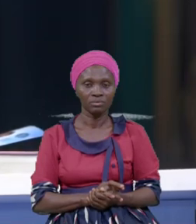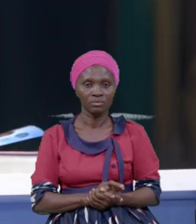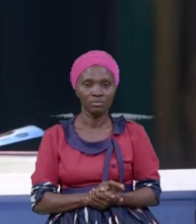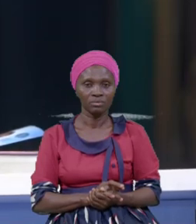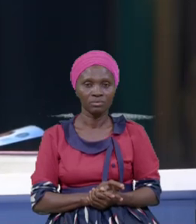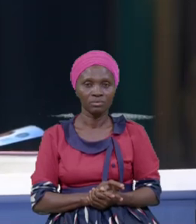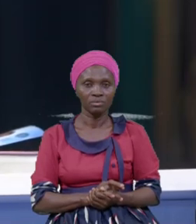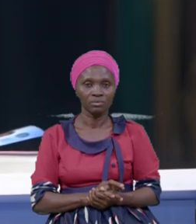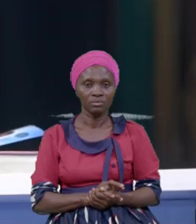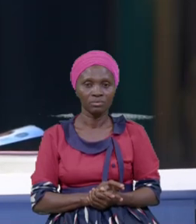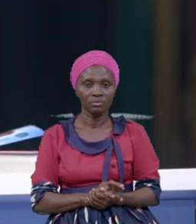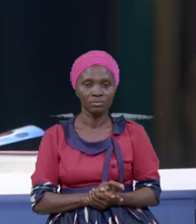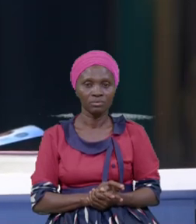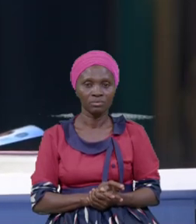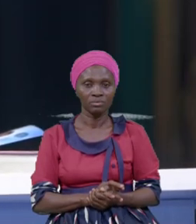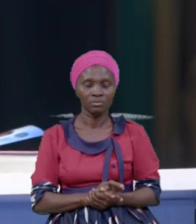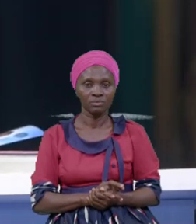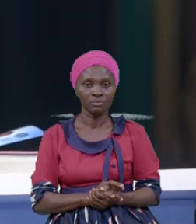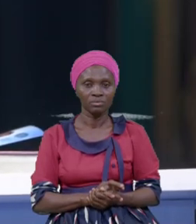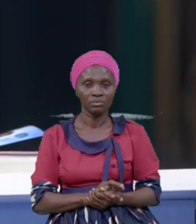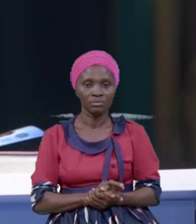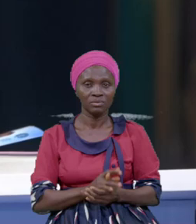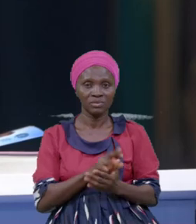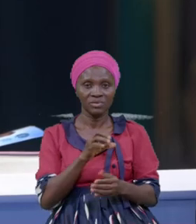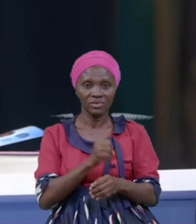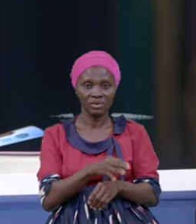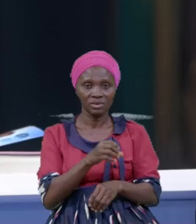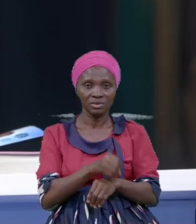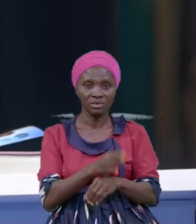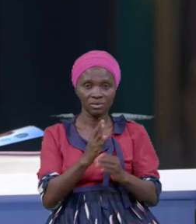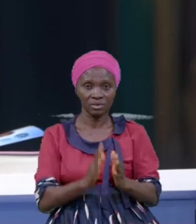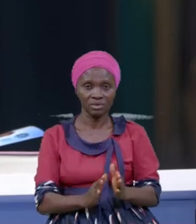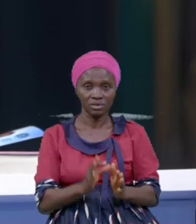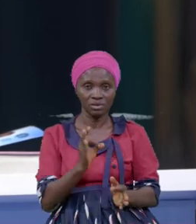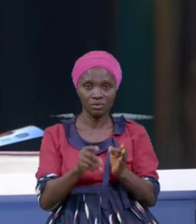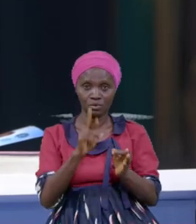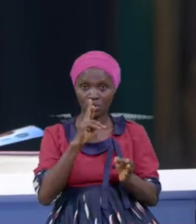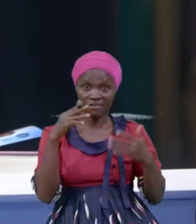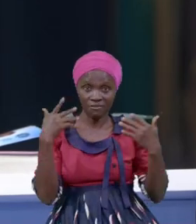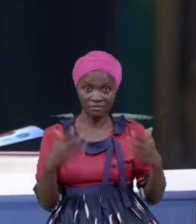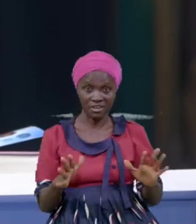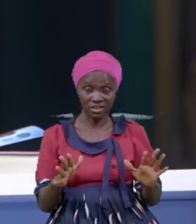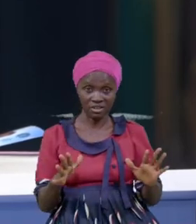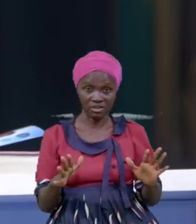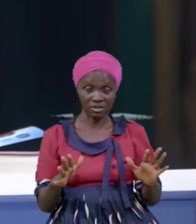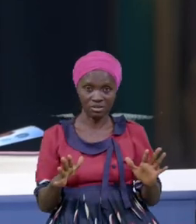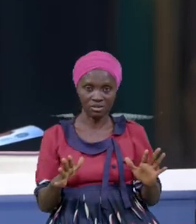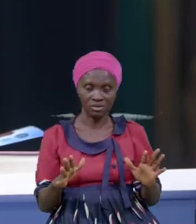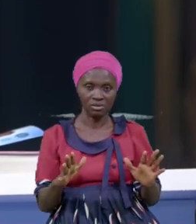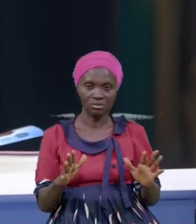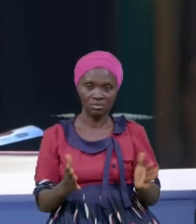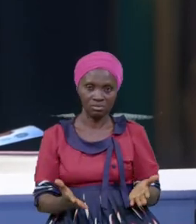please, can you raise your banner or your balloon and wave it at me?